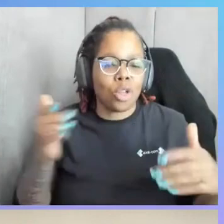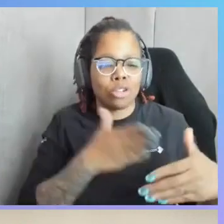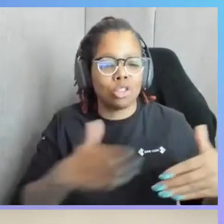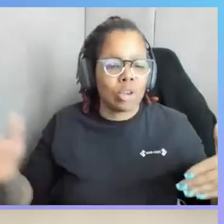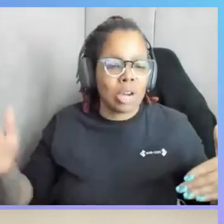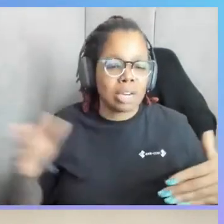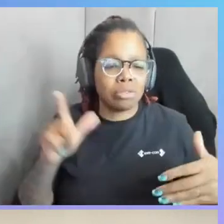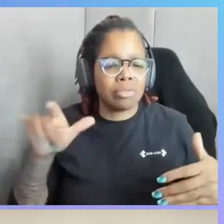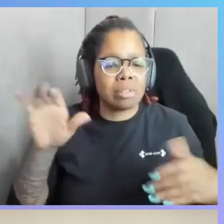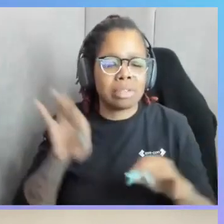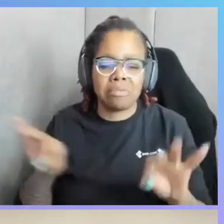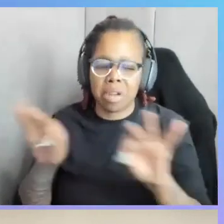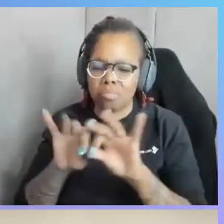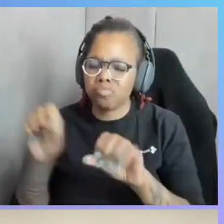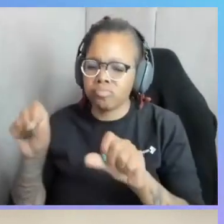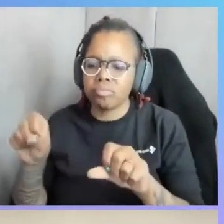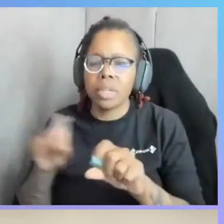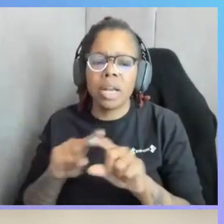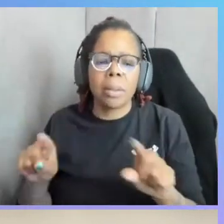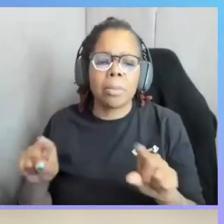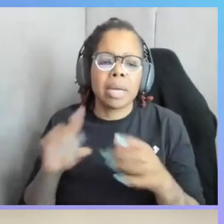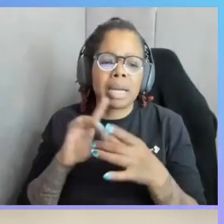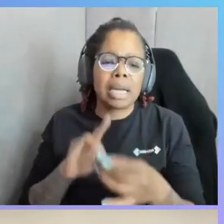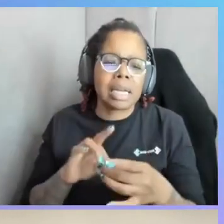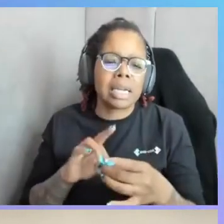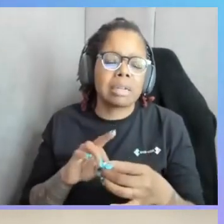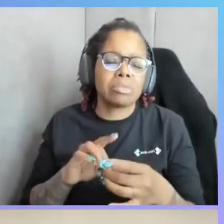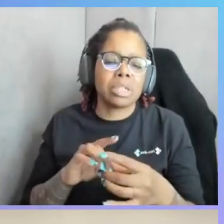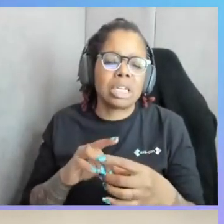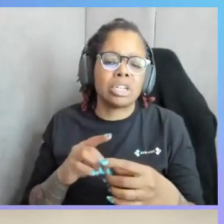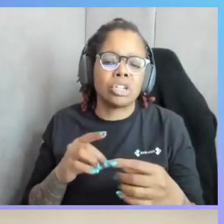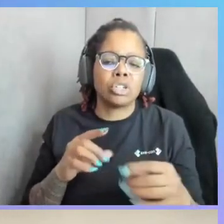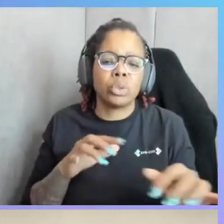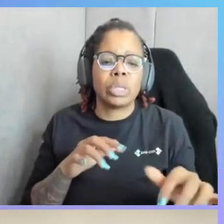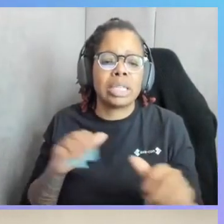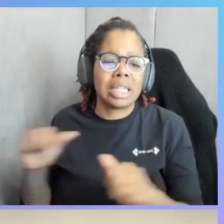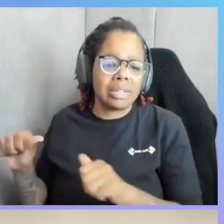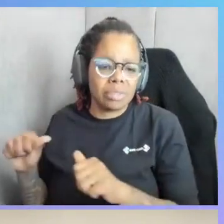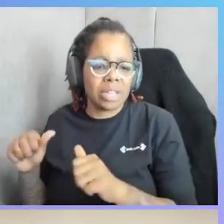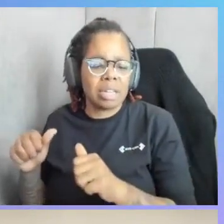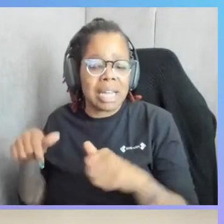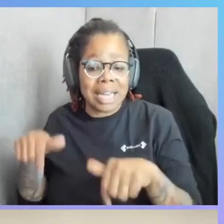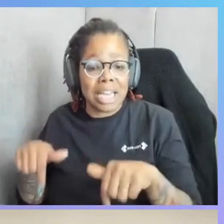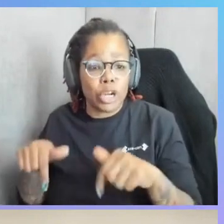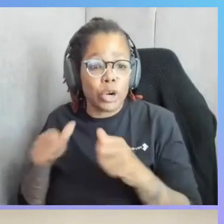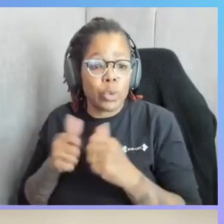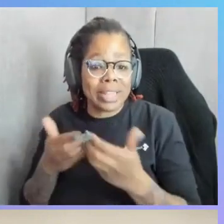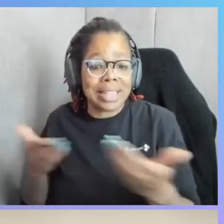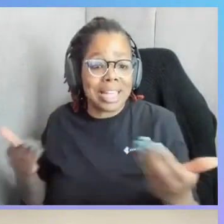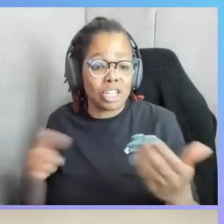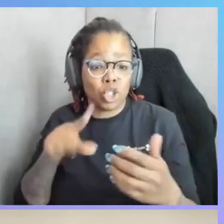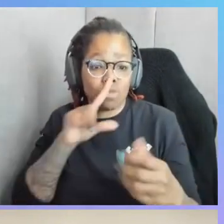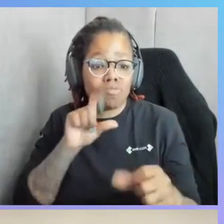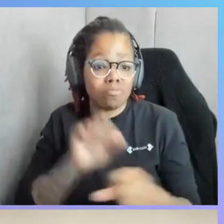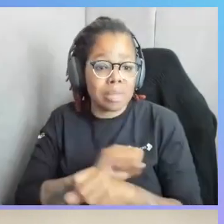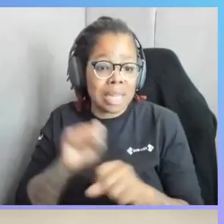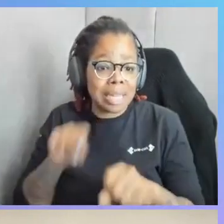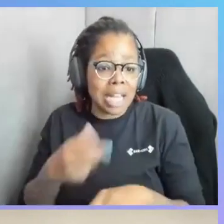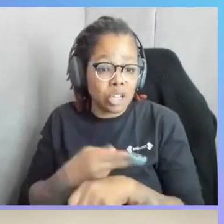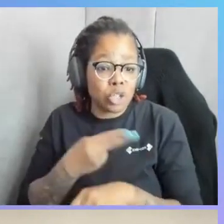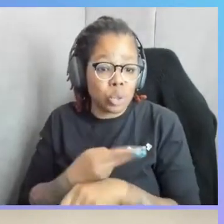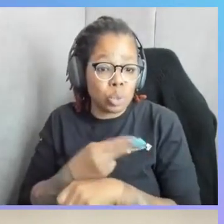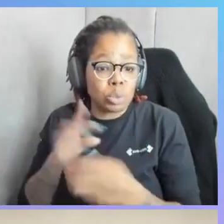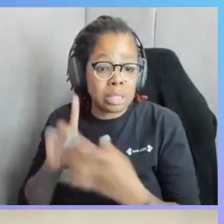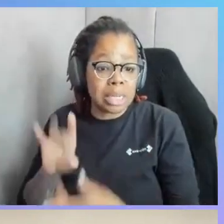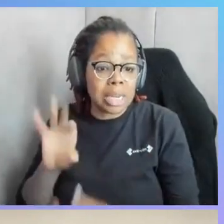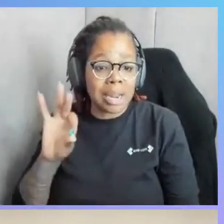values. But when it comes to walking away with actionable steps, like something that you can actually use in Figma,